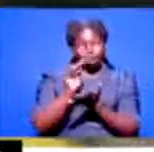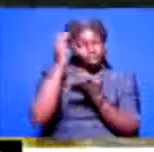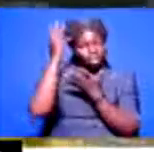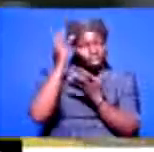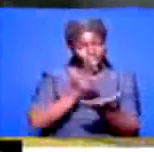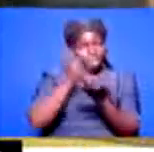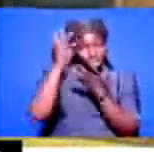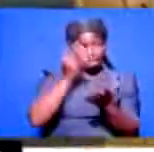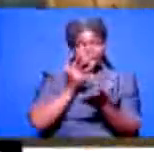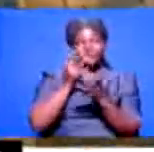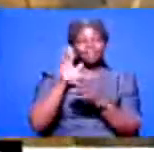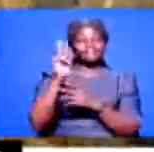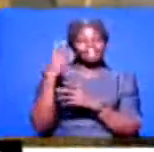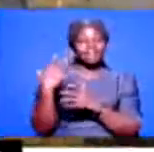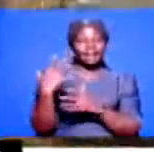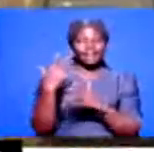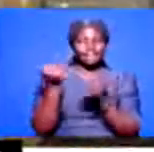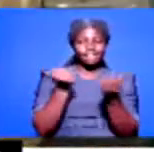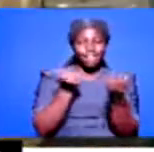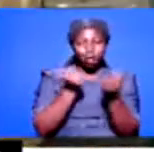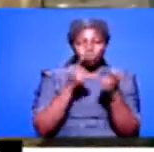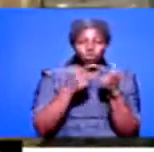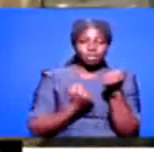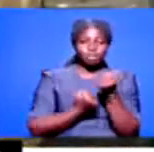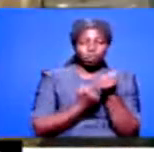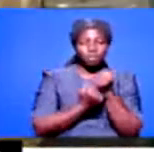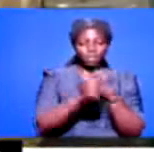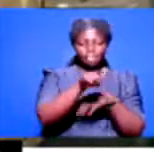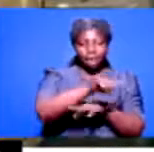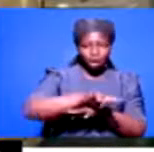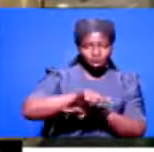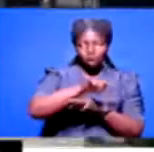Kenya to support the local manufacturing sector and grow